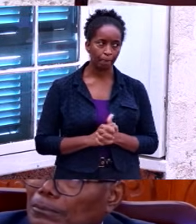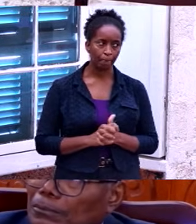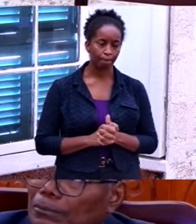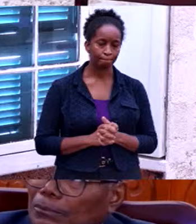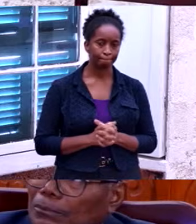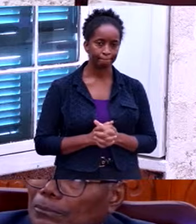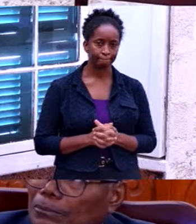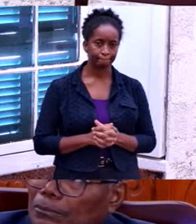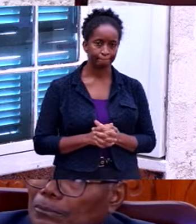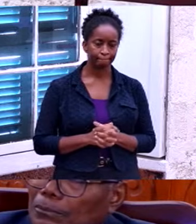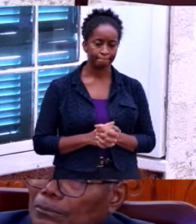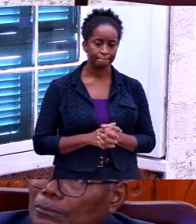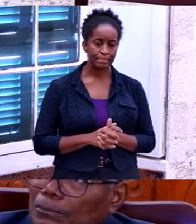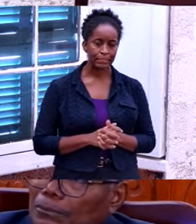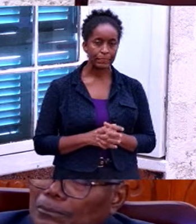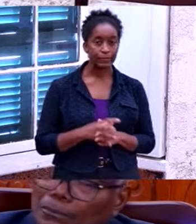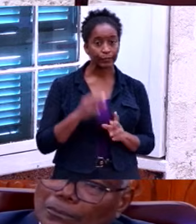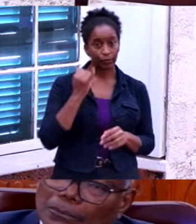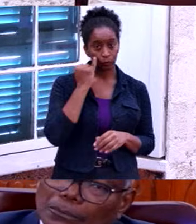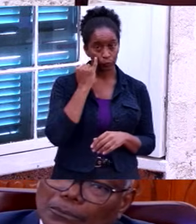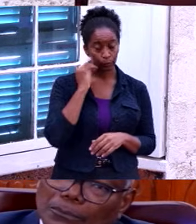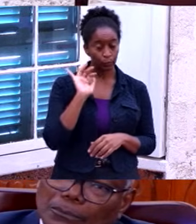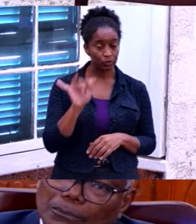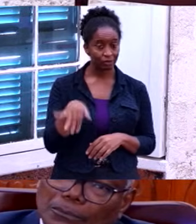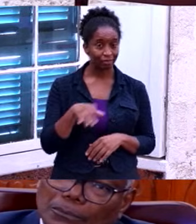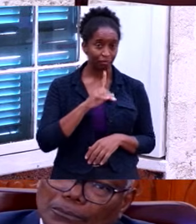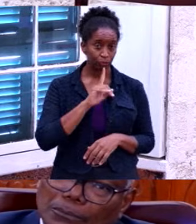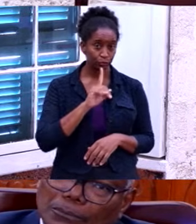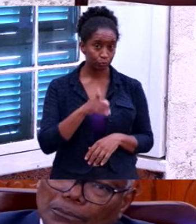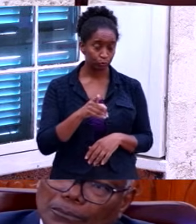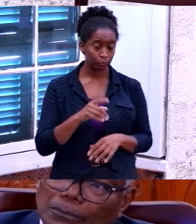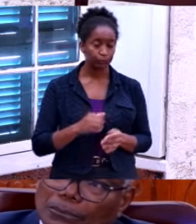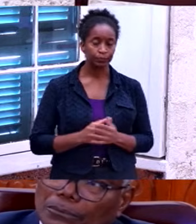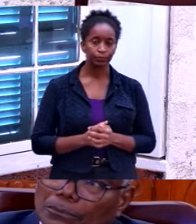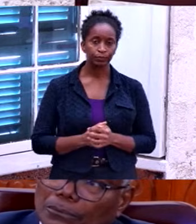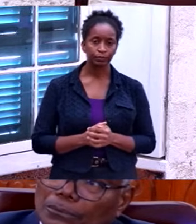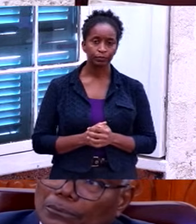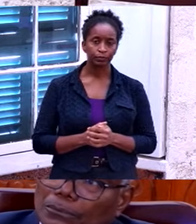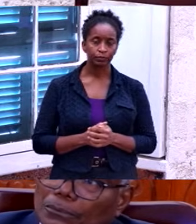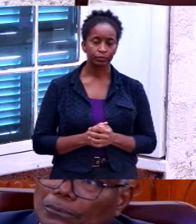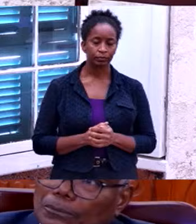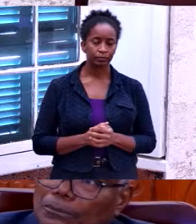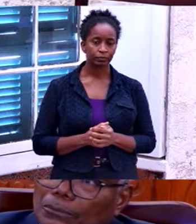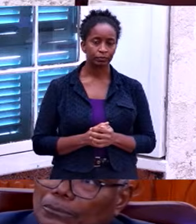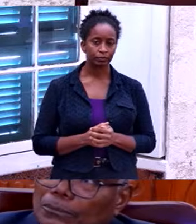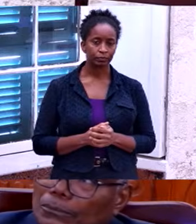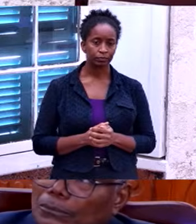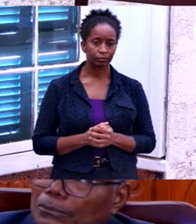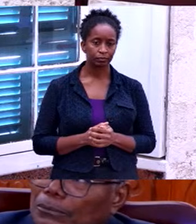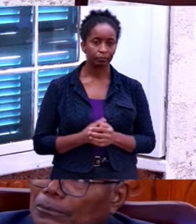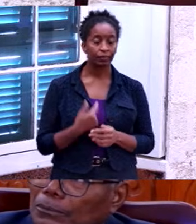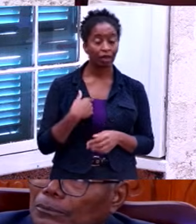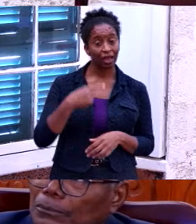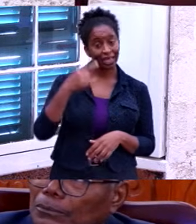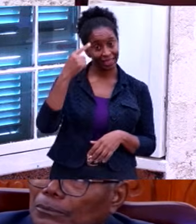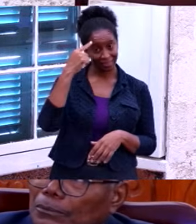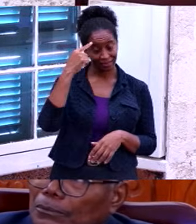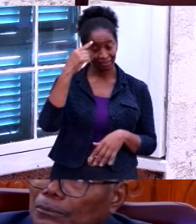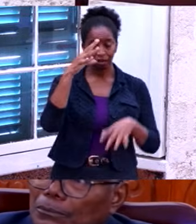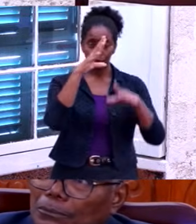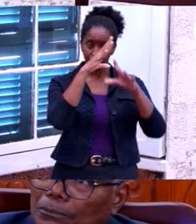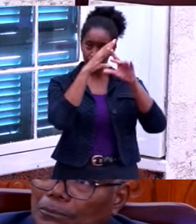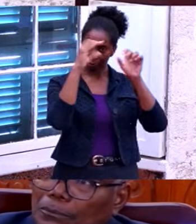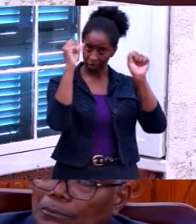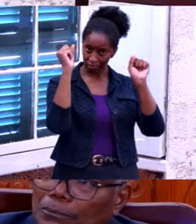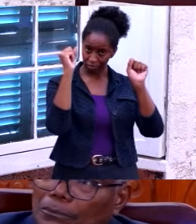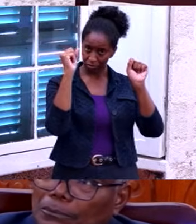that is true, then, in my view, the president should be able, whomever